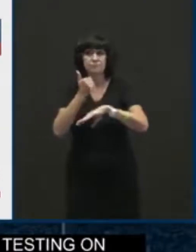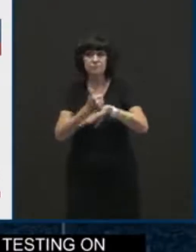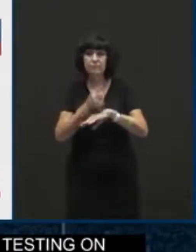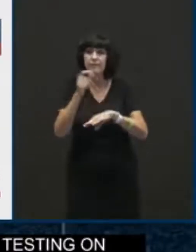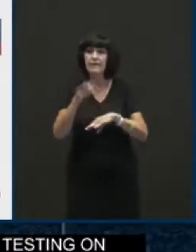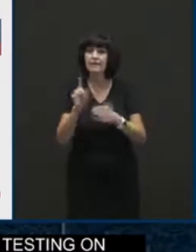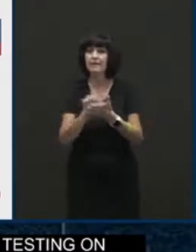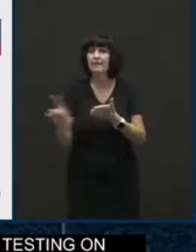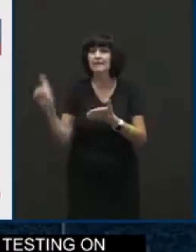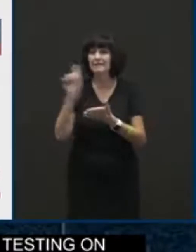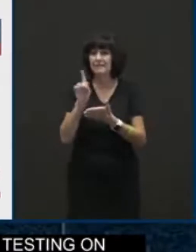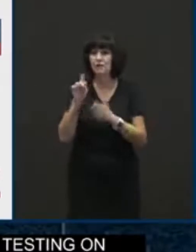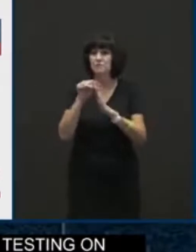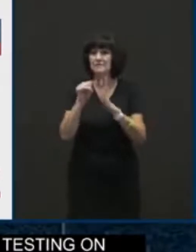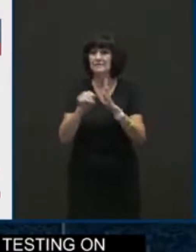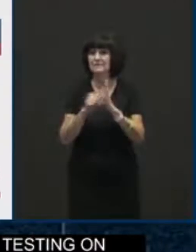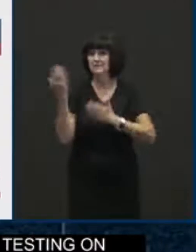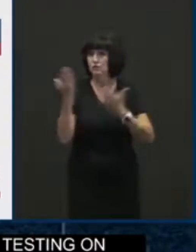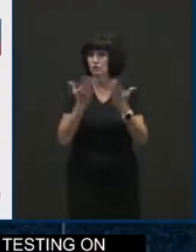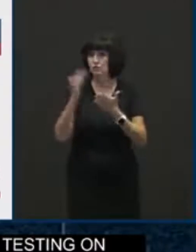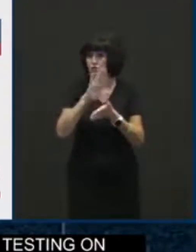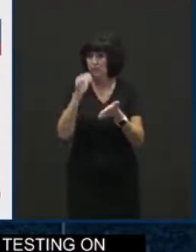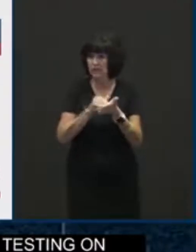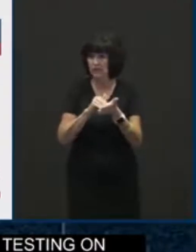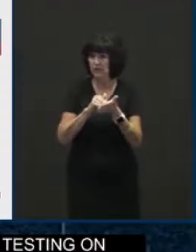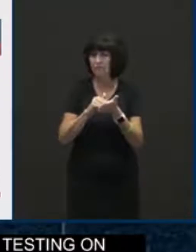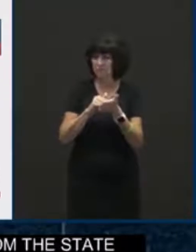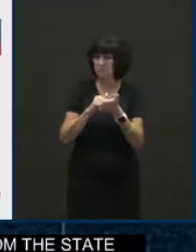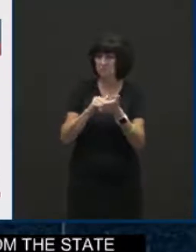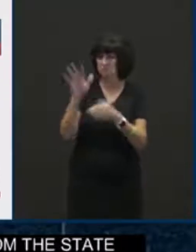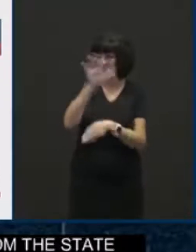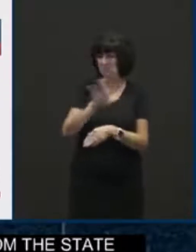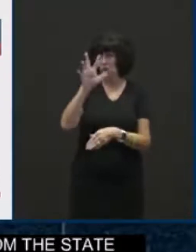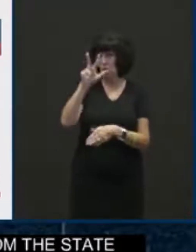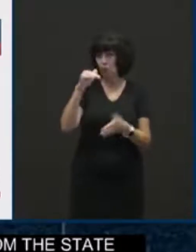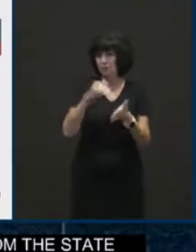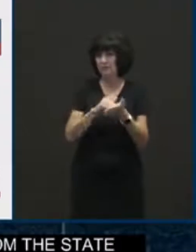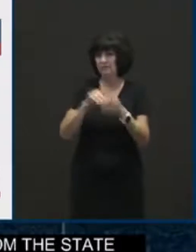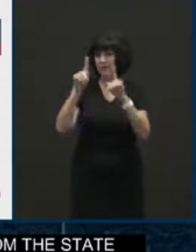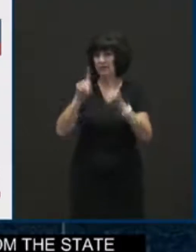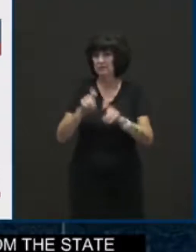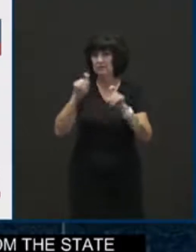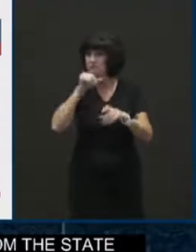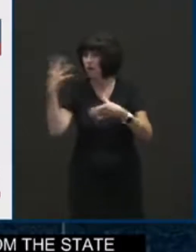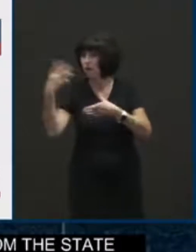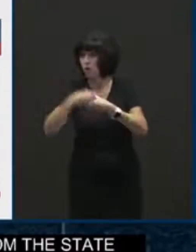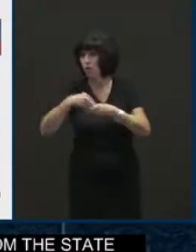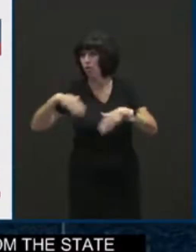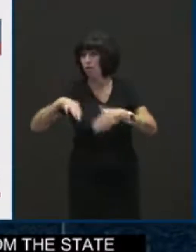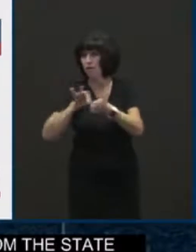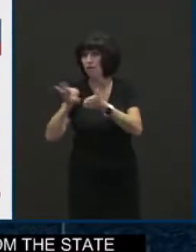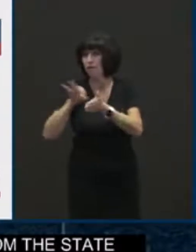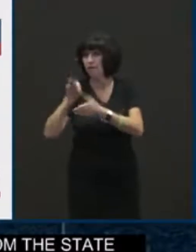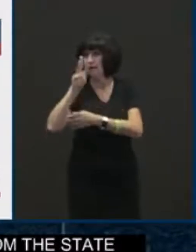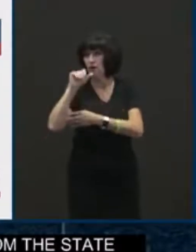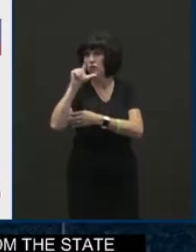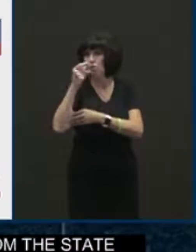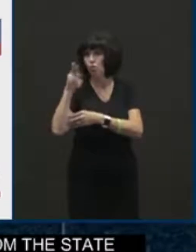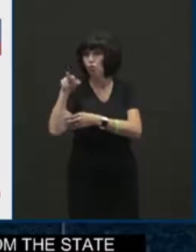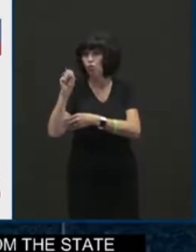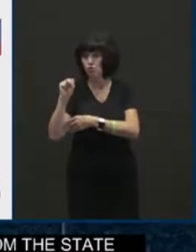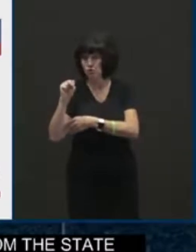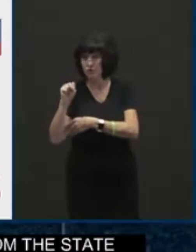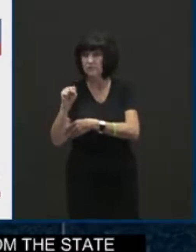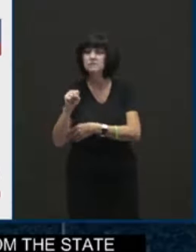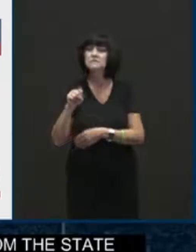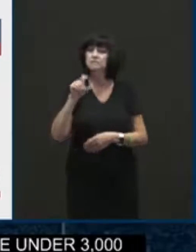and the clinics, they're just under 3,000 tests there, and that does not include the Walgreens. So they're kind of those Monday through Friday, some of them open